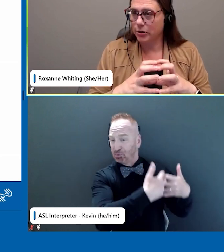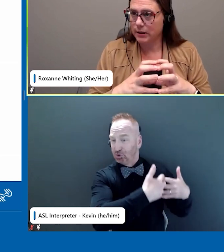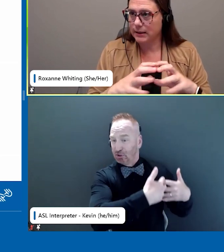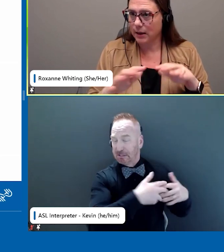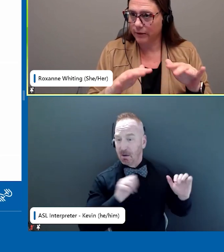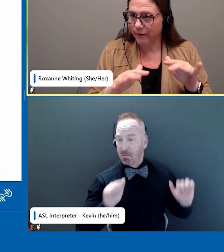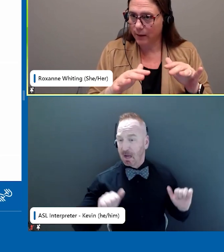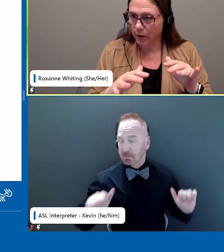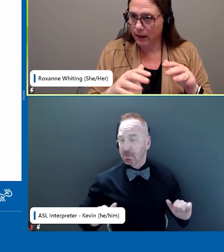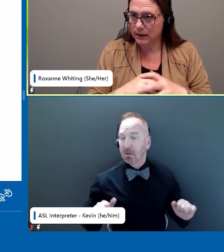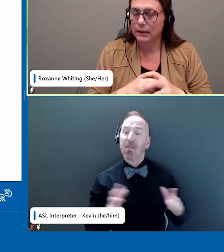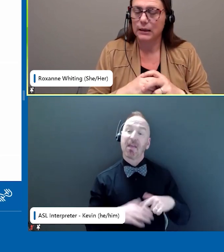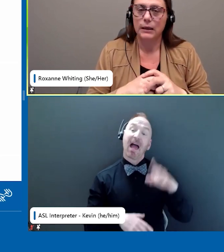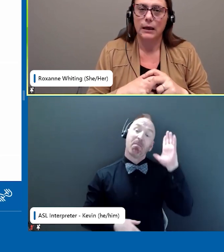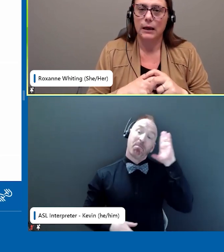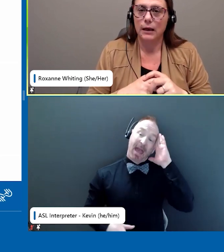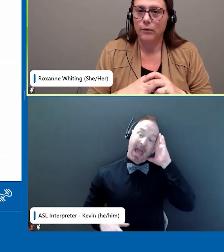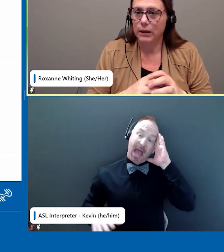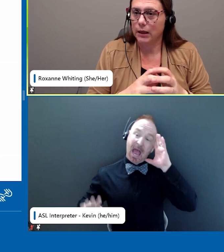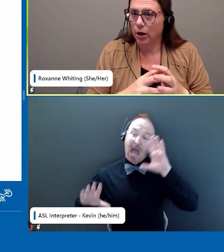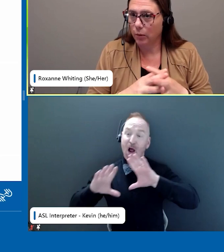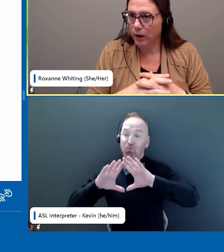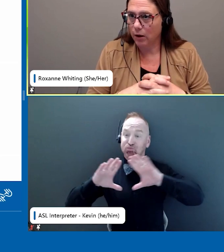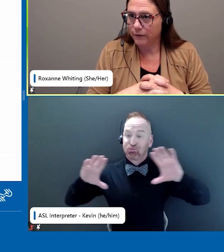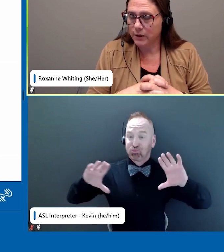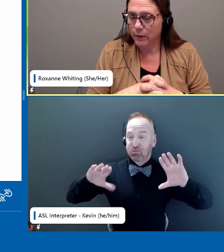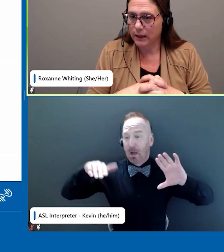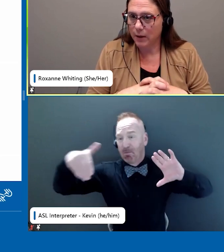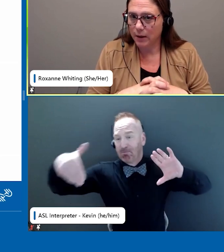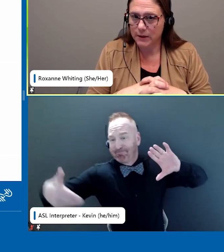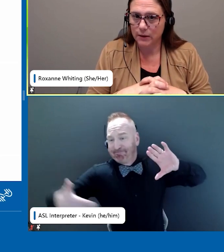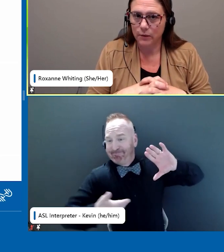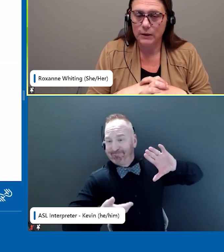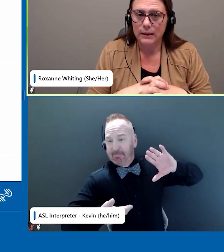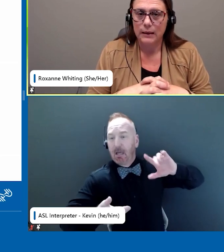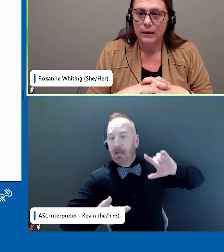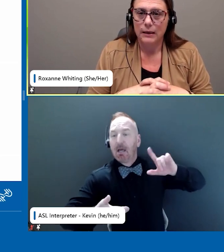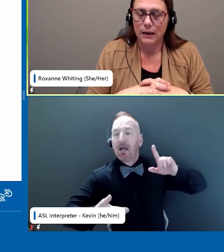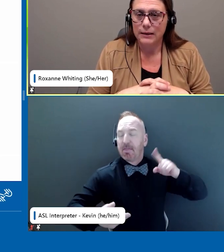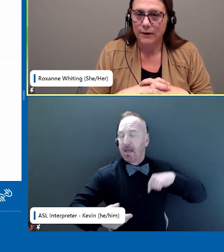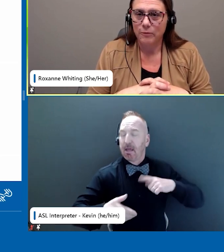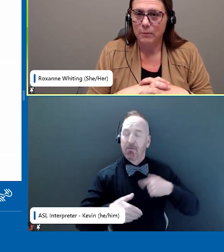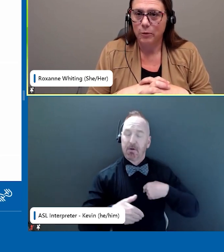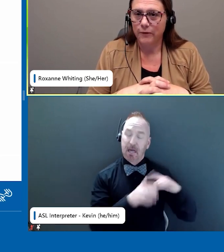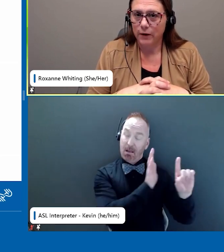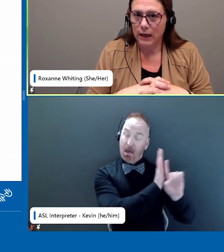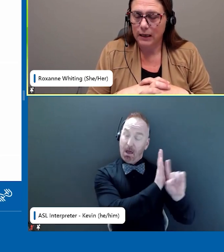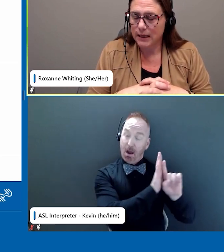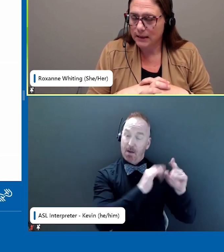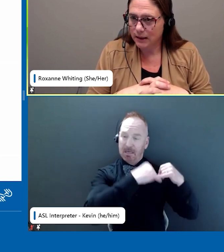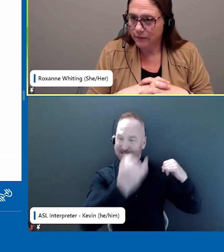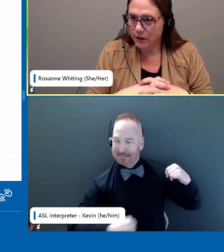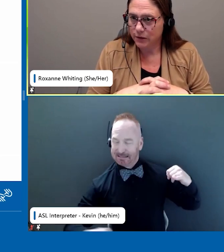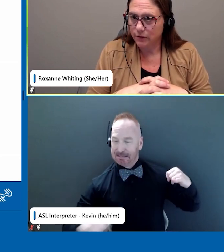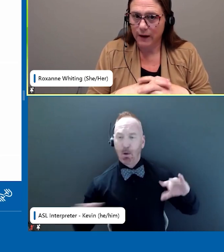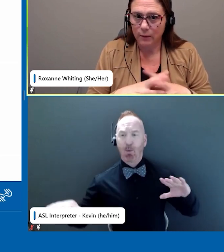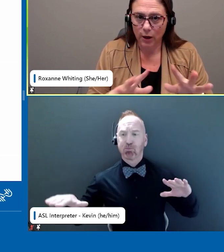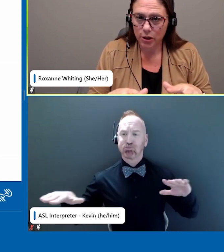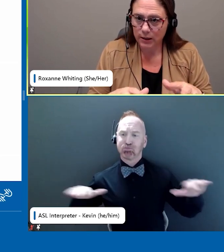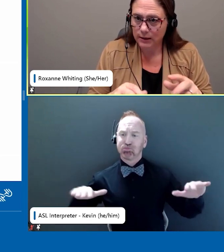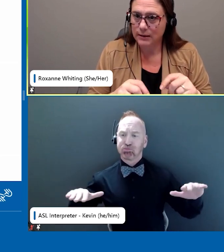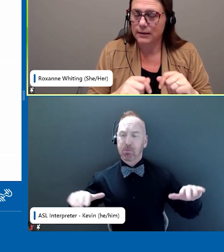the mattress that would vibrate when the alarm went off to wake them up. So deaf people very sensitive